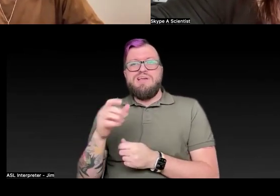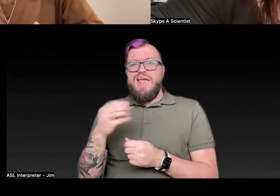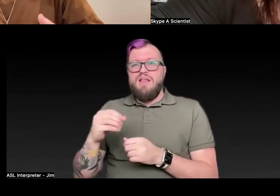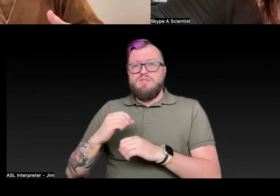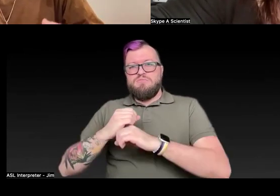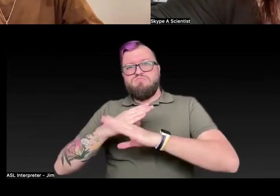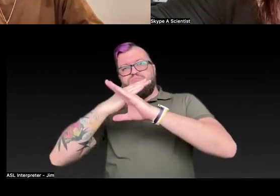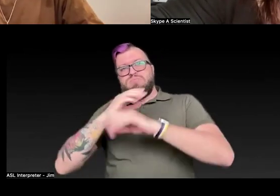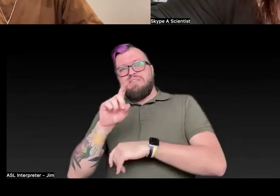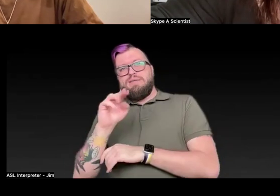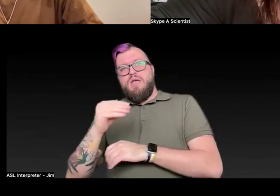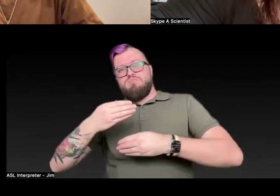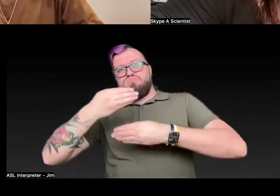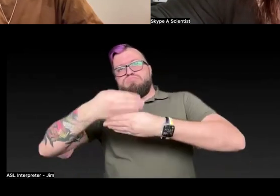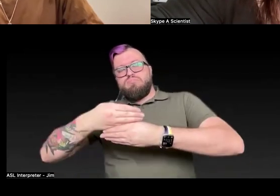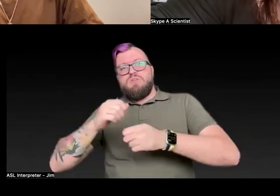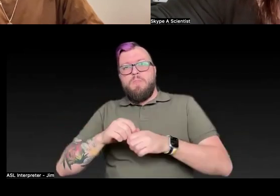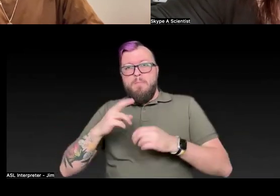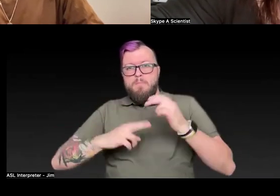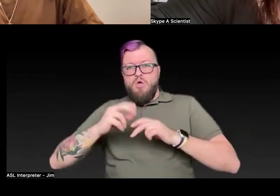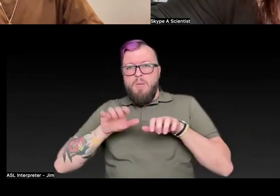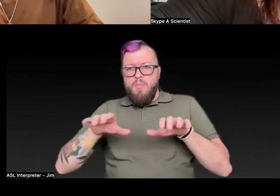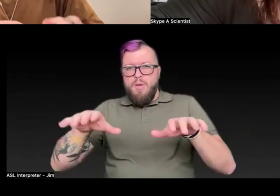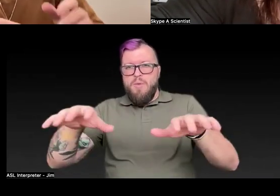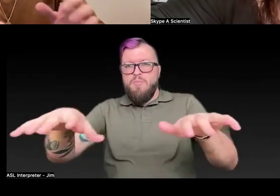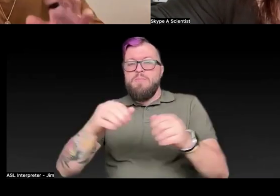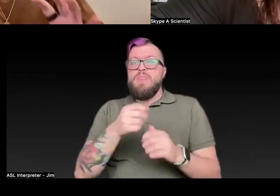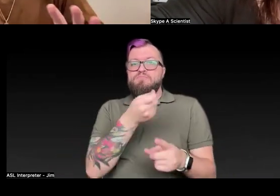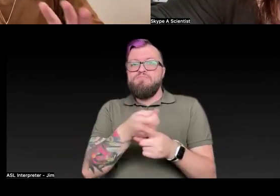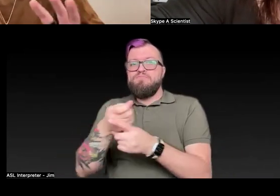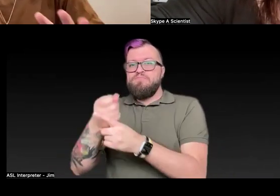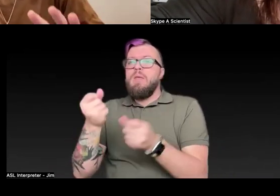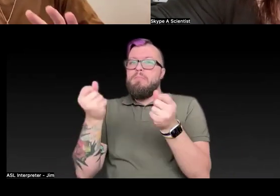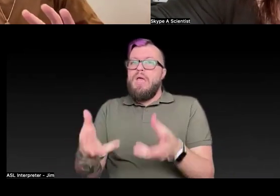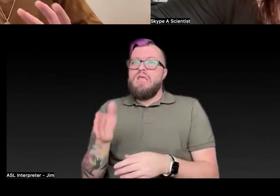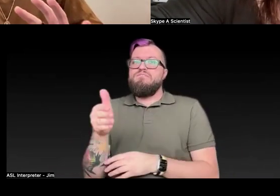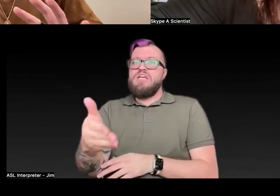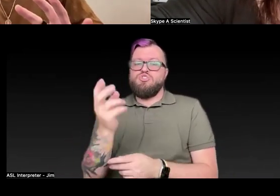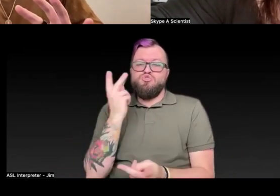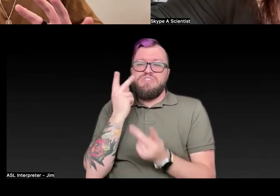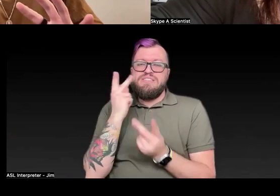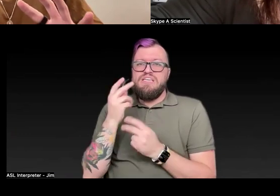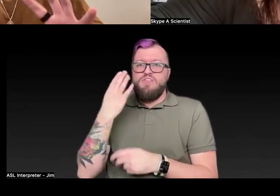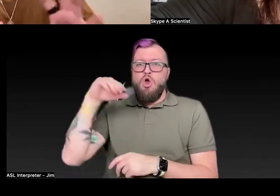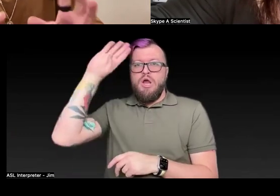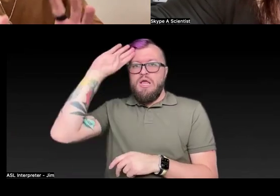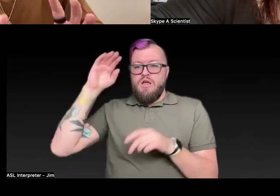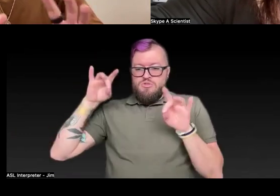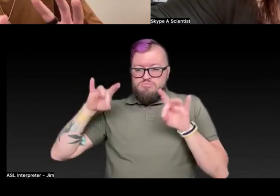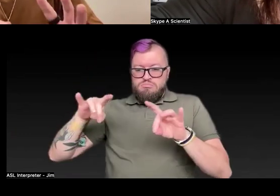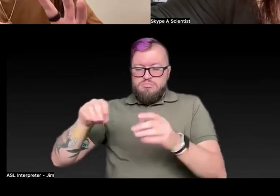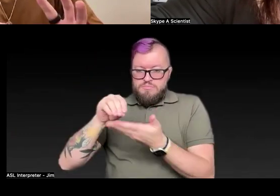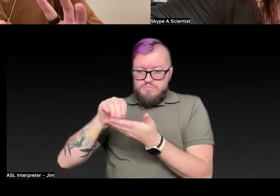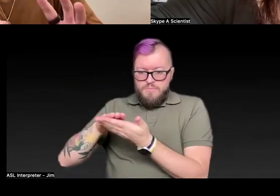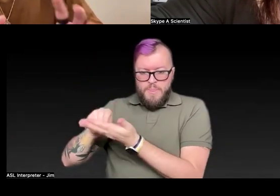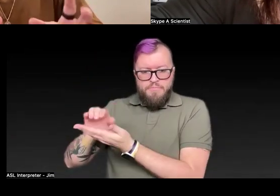And this does affect a lot of other fish. So you can see in the archaeological records that right around 1,000,